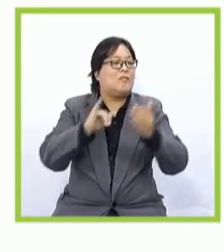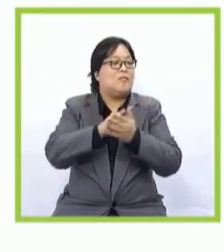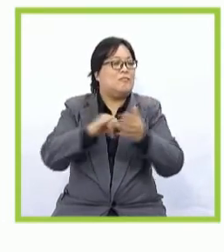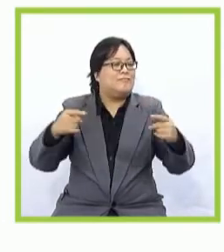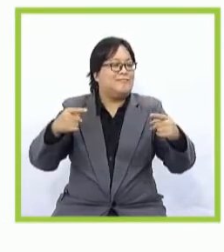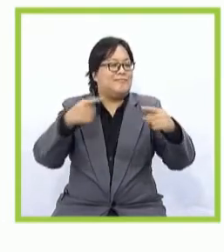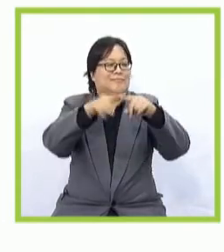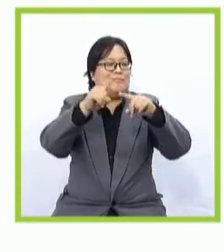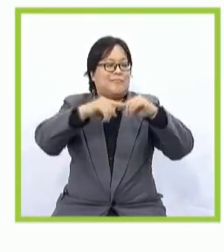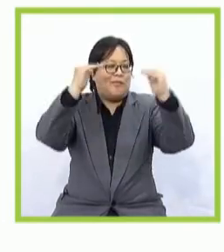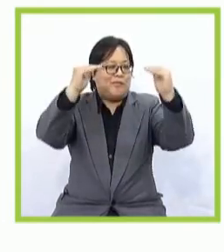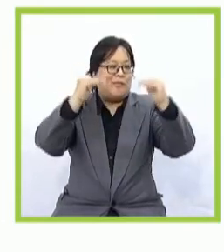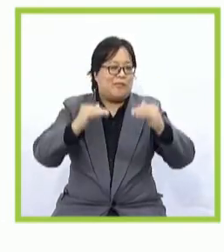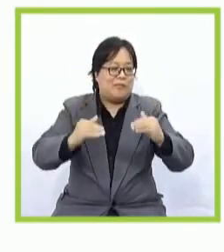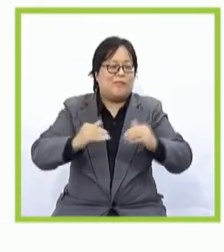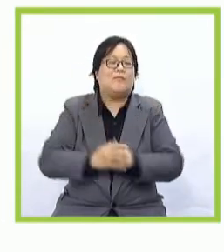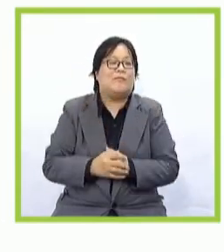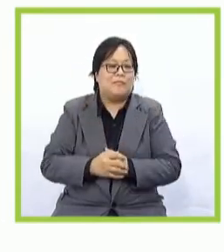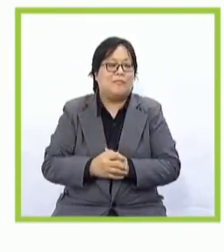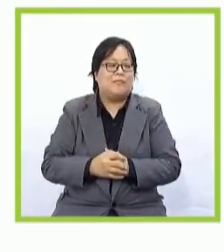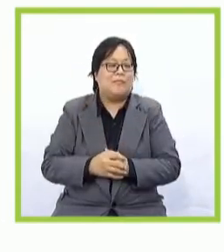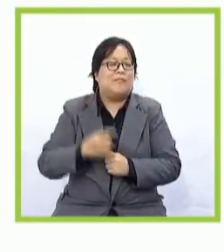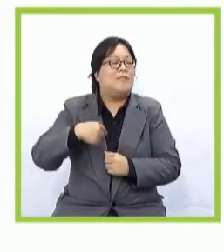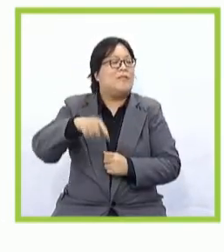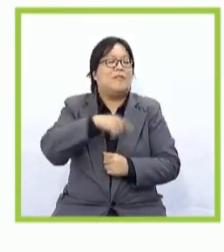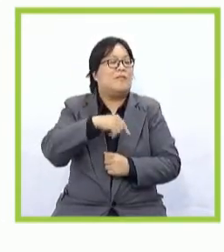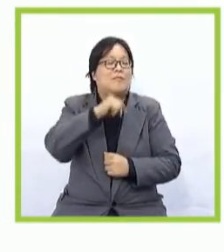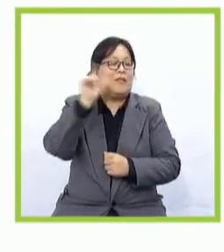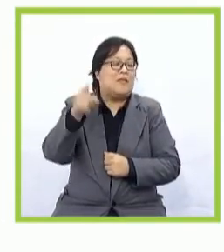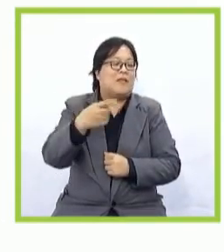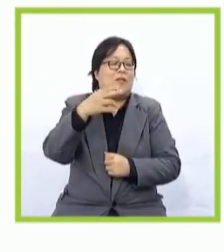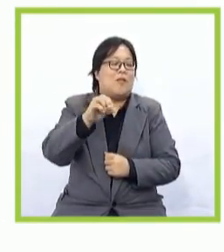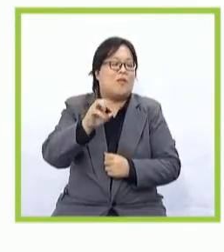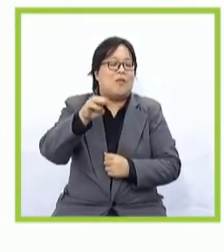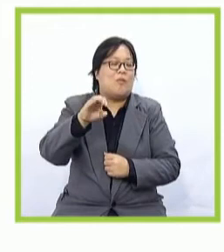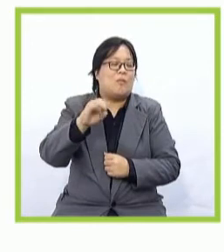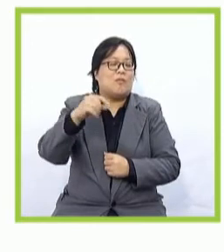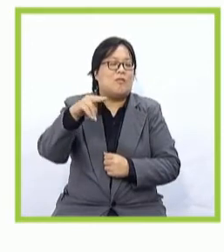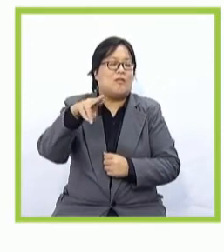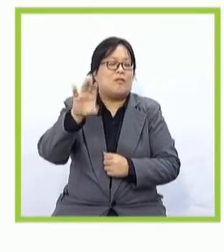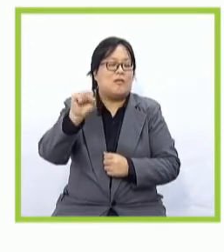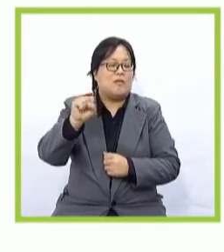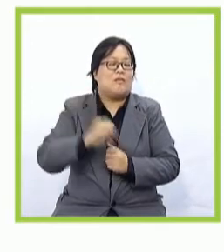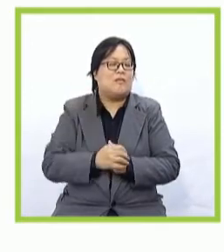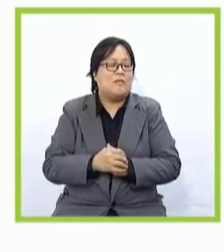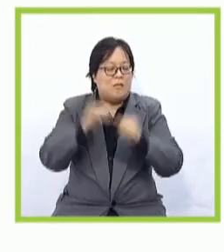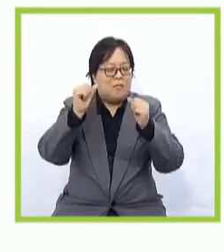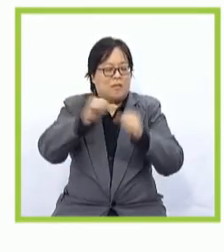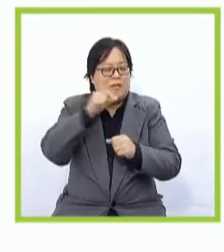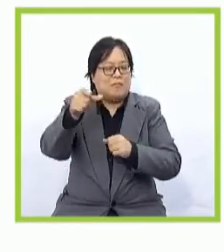layers and we all aren't homogeneously equal or unequal in that sense. So could you